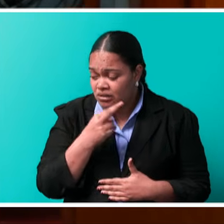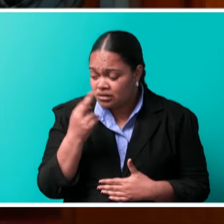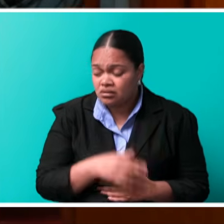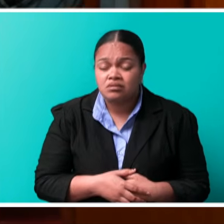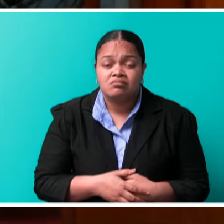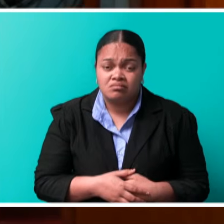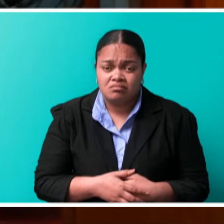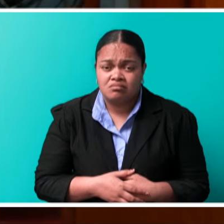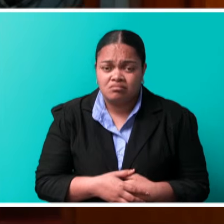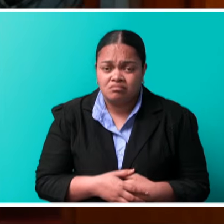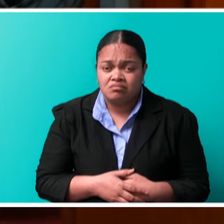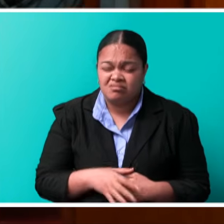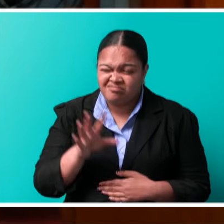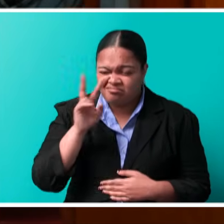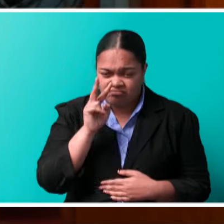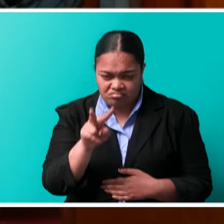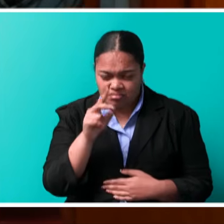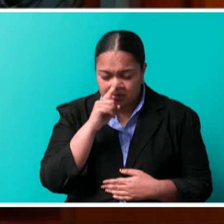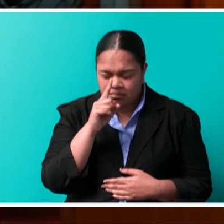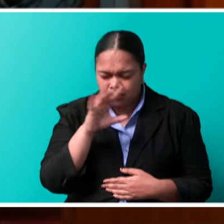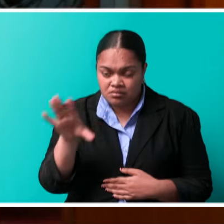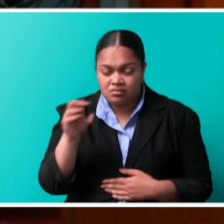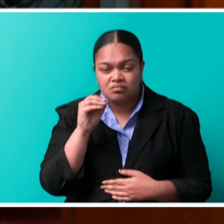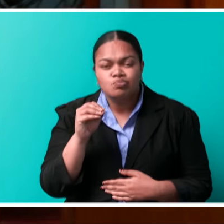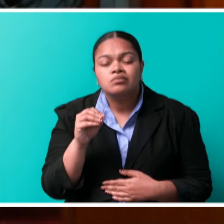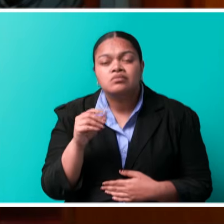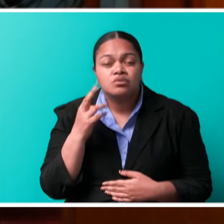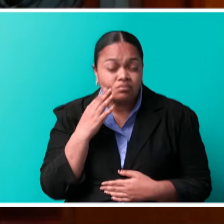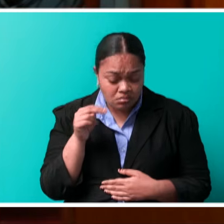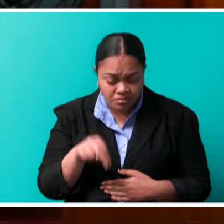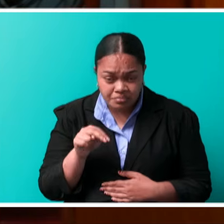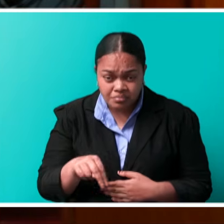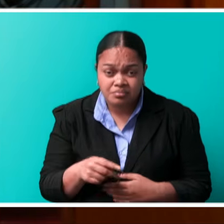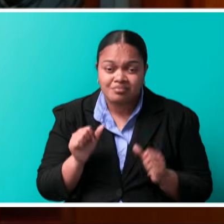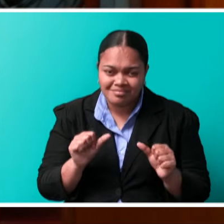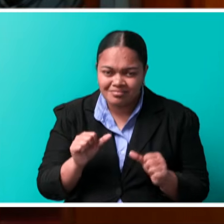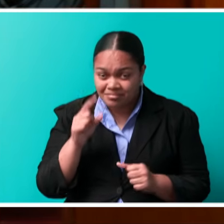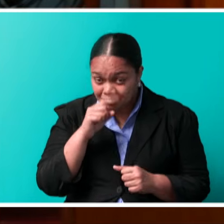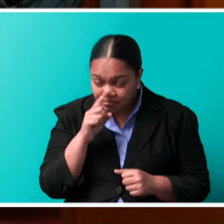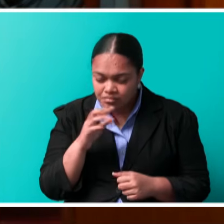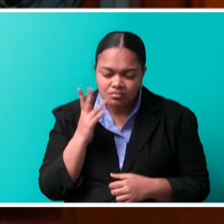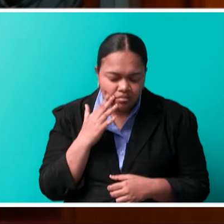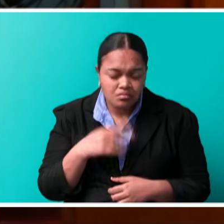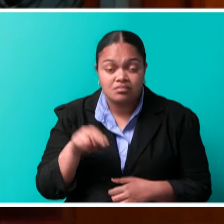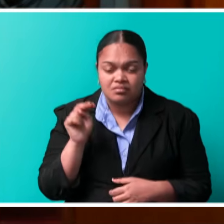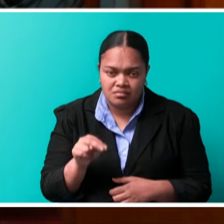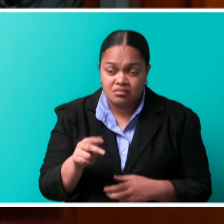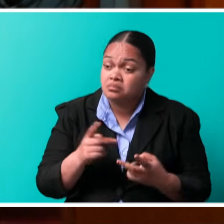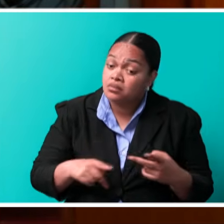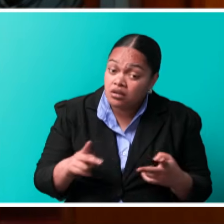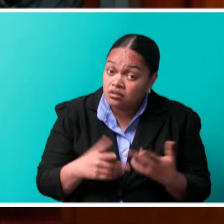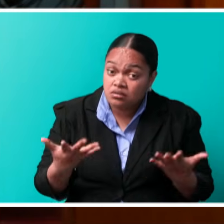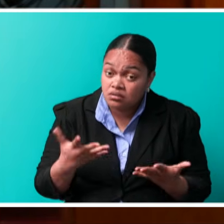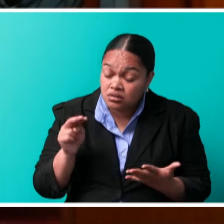projects people where needed, or protects people where needed, where it is needed, and